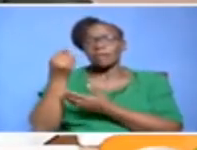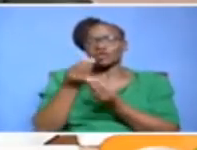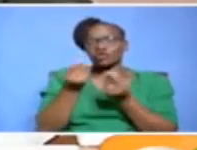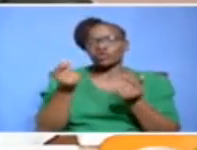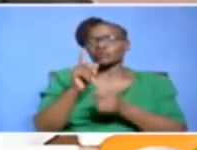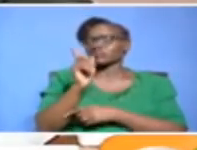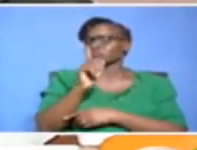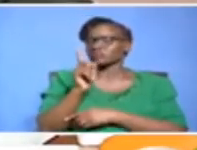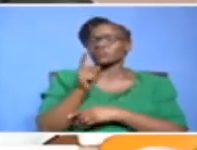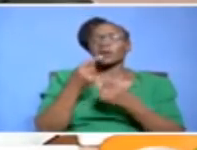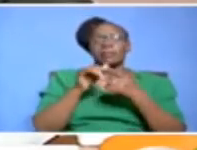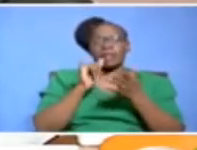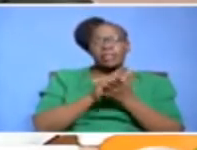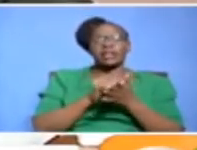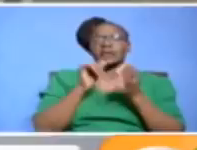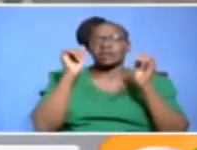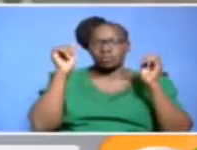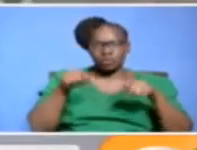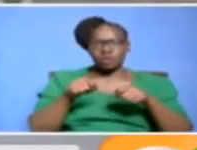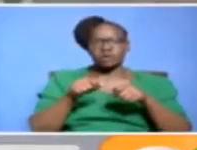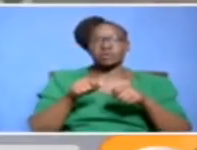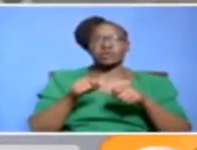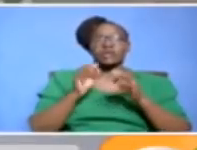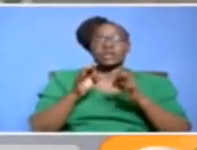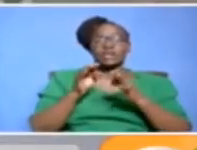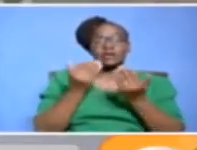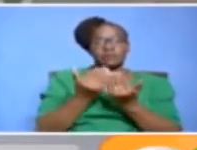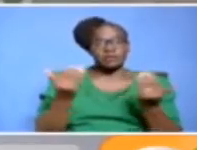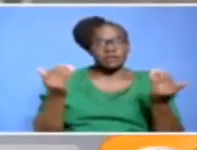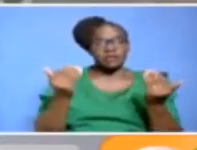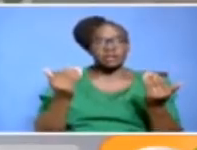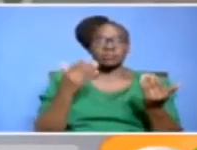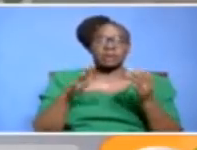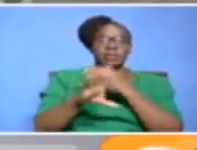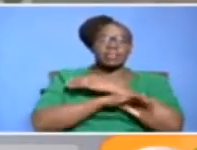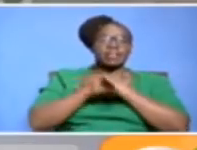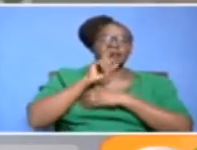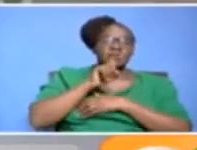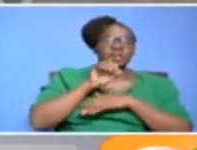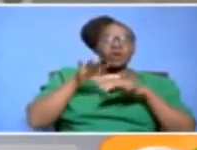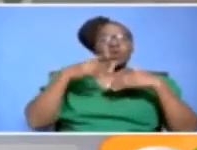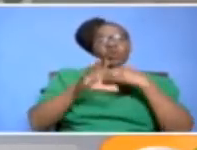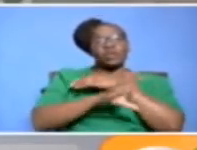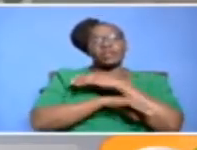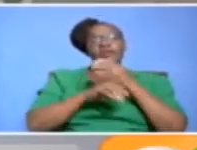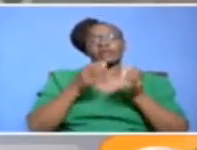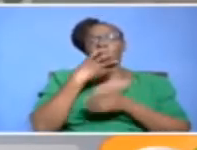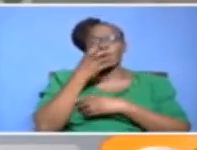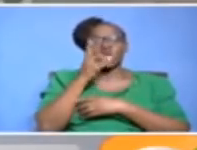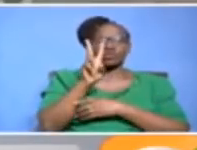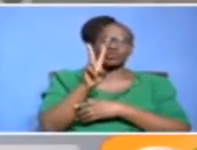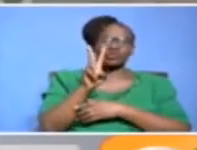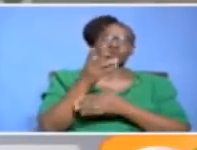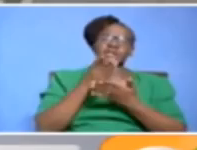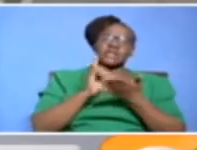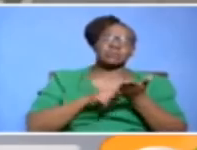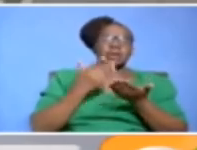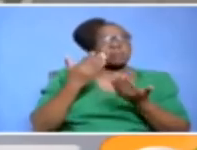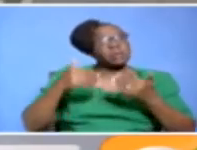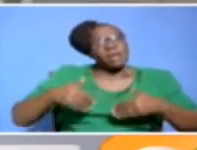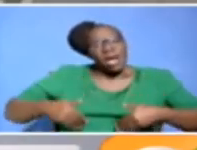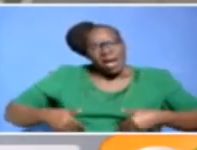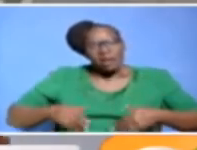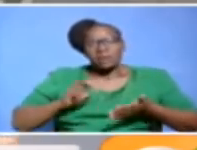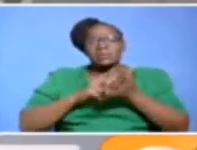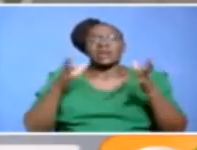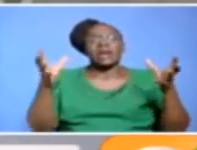there's diversion. You can be able to talk. If that child stole a chicken or two mangoes, that child was hungry. So there's no need